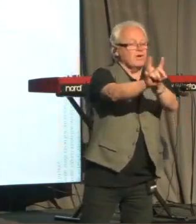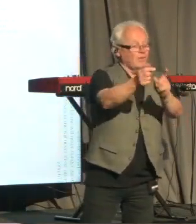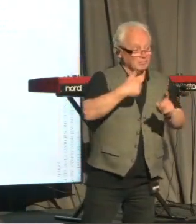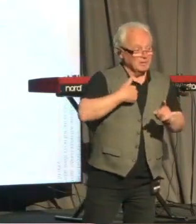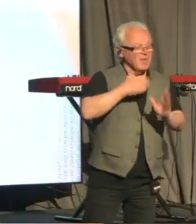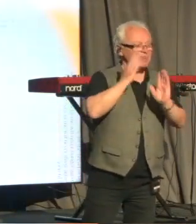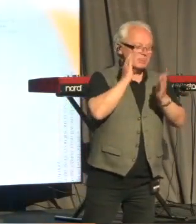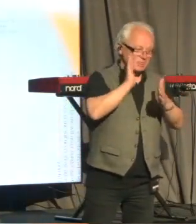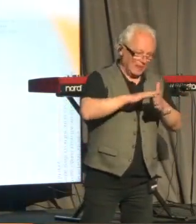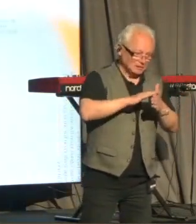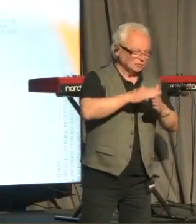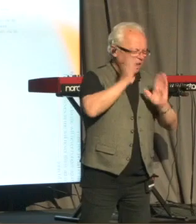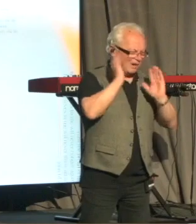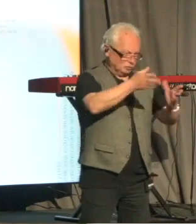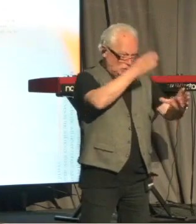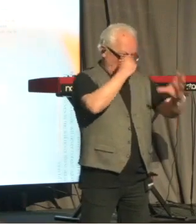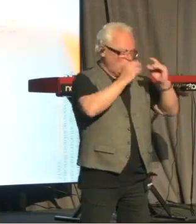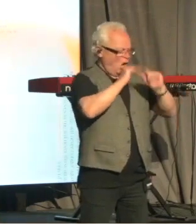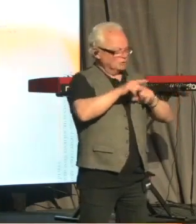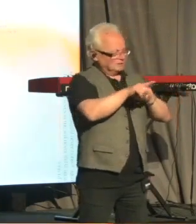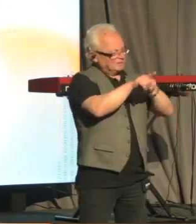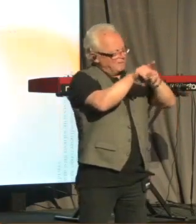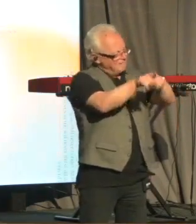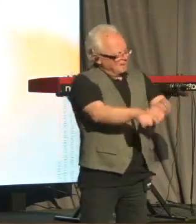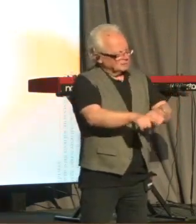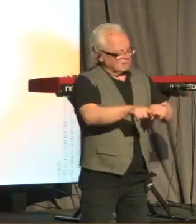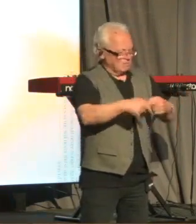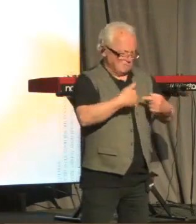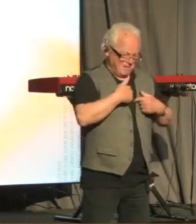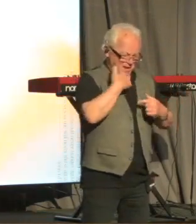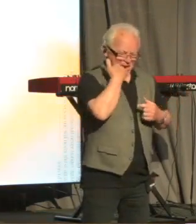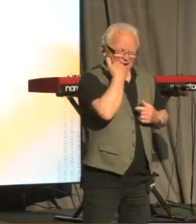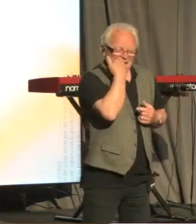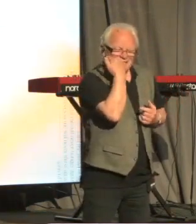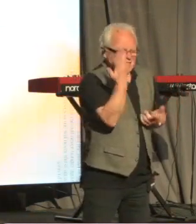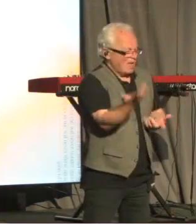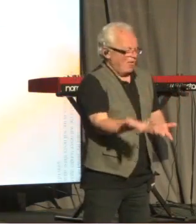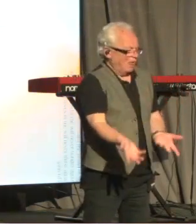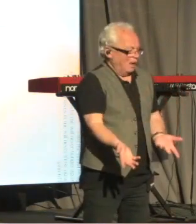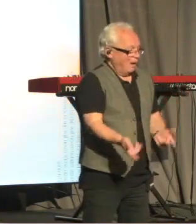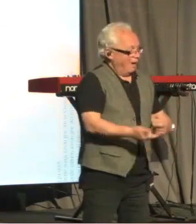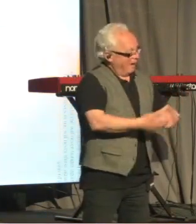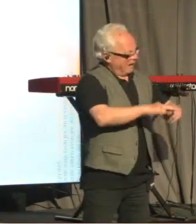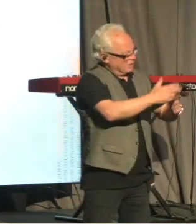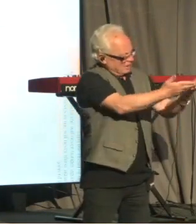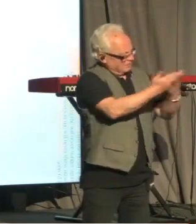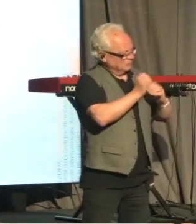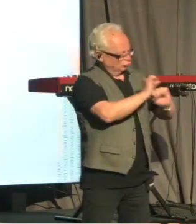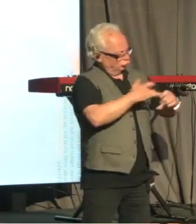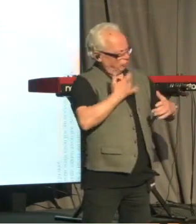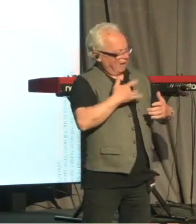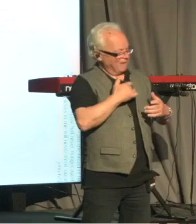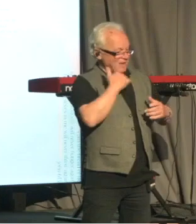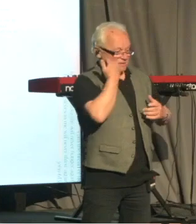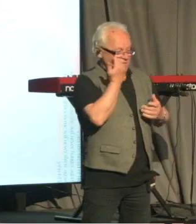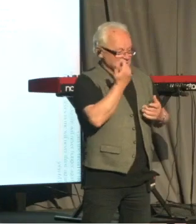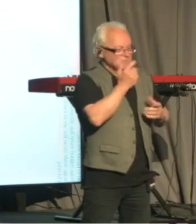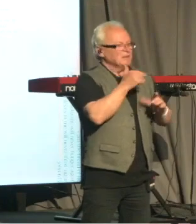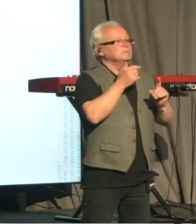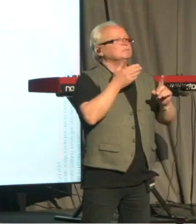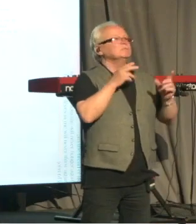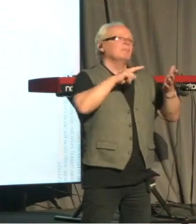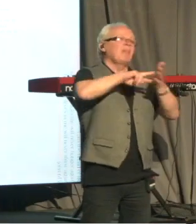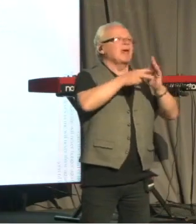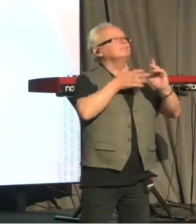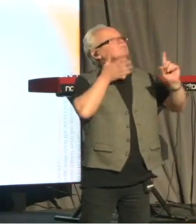to depend on me daily. If you're going to give your life to me, then you're not going to see the next 40 years